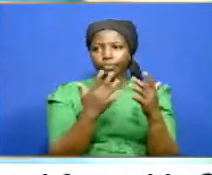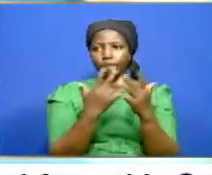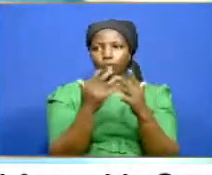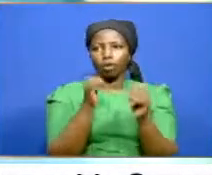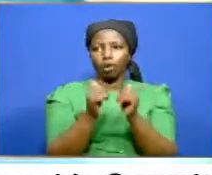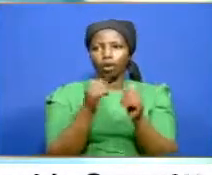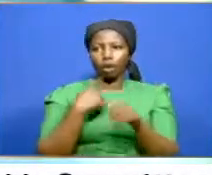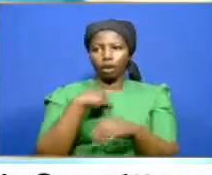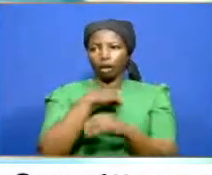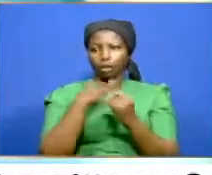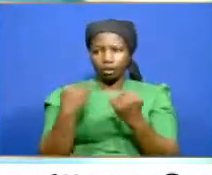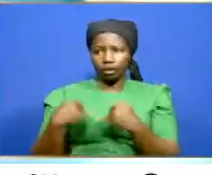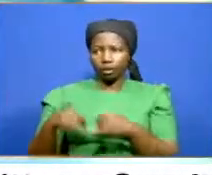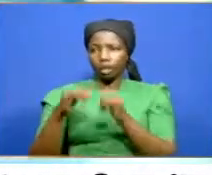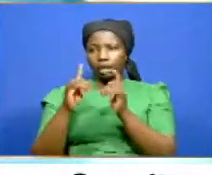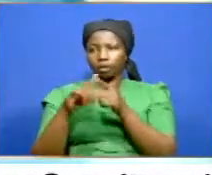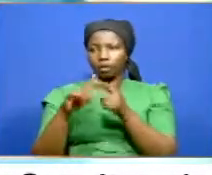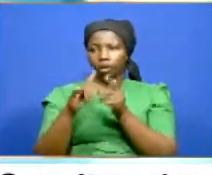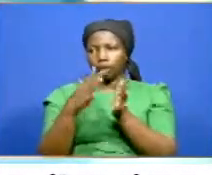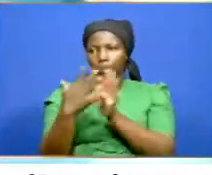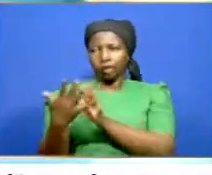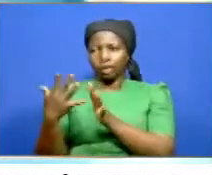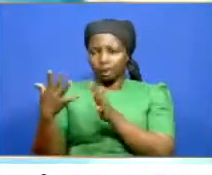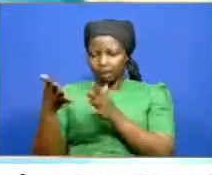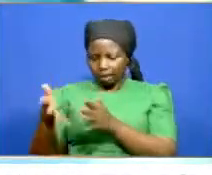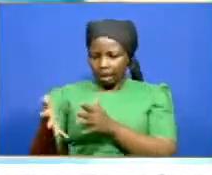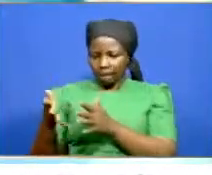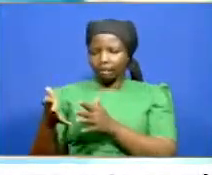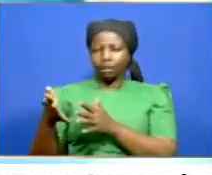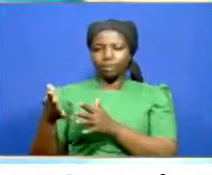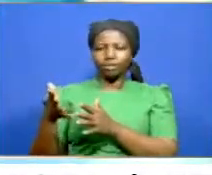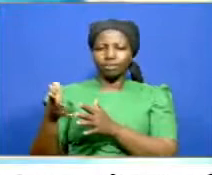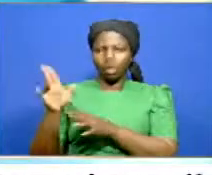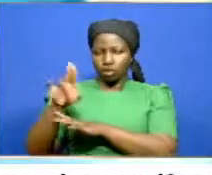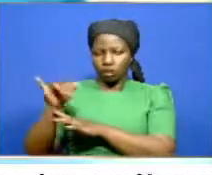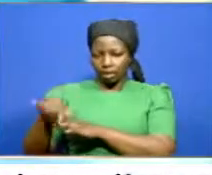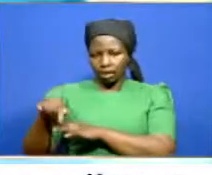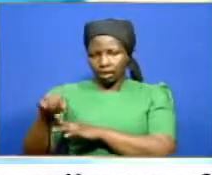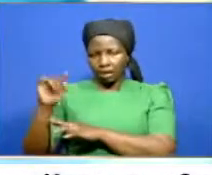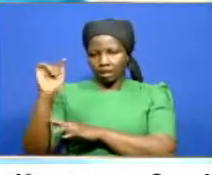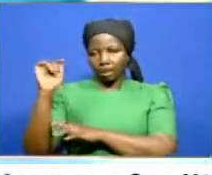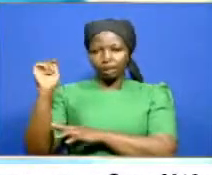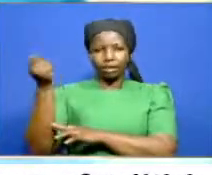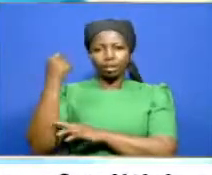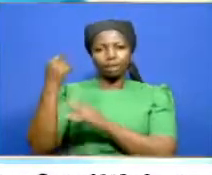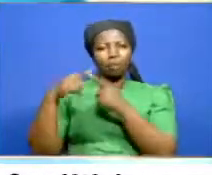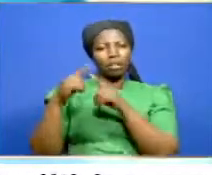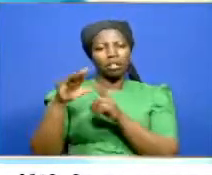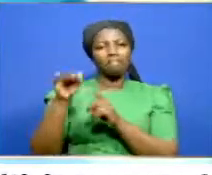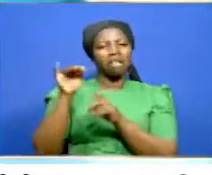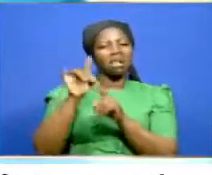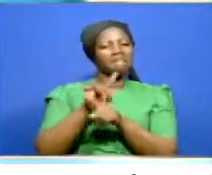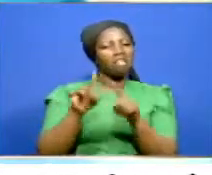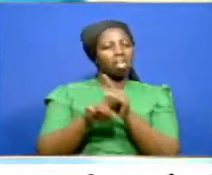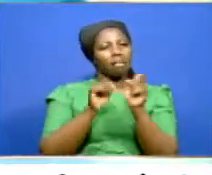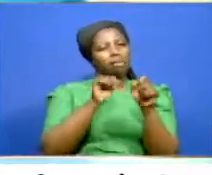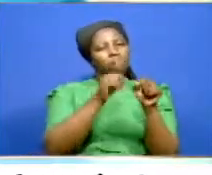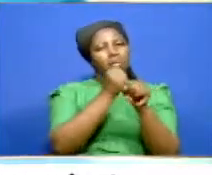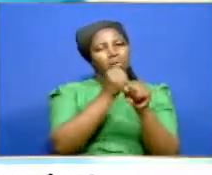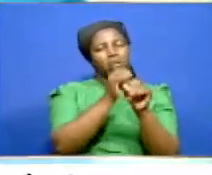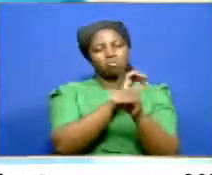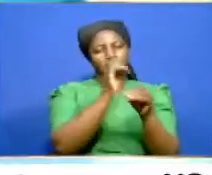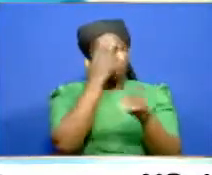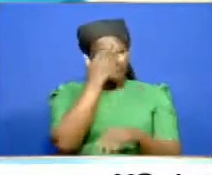to also imply back at home. Mm-hmm. But again, you find that not everything can work, because mm-hmm. you find that in Europe they have almost